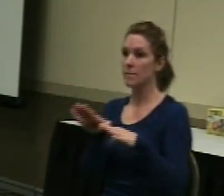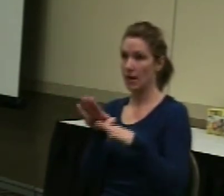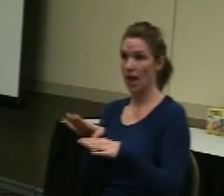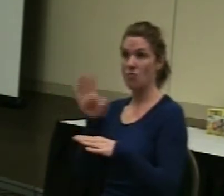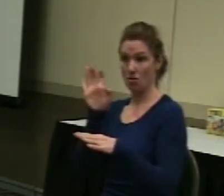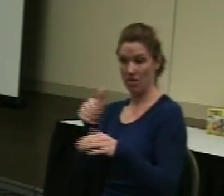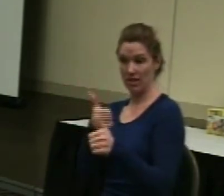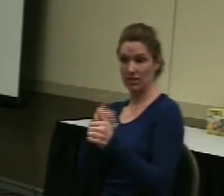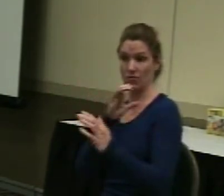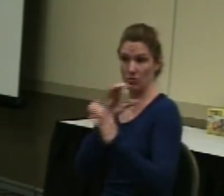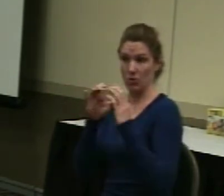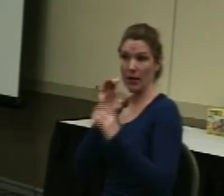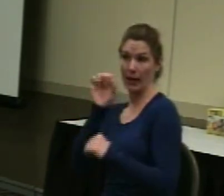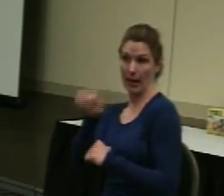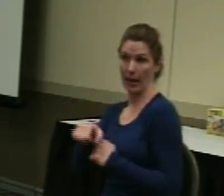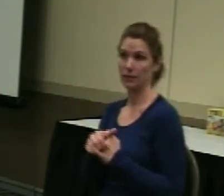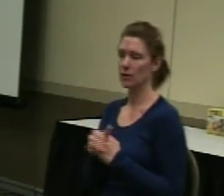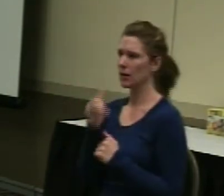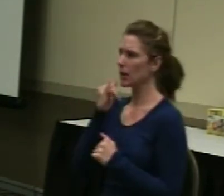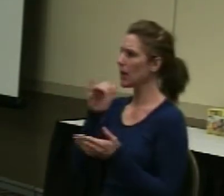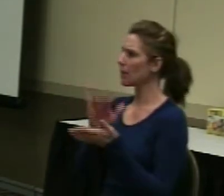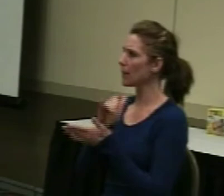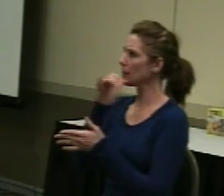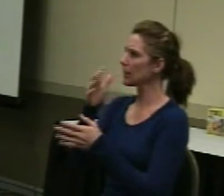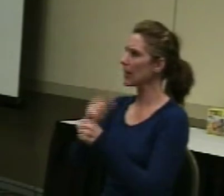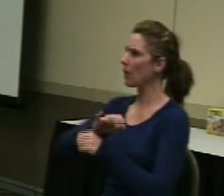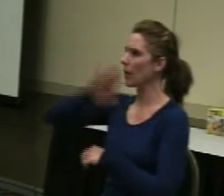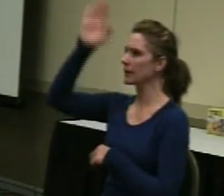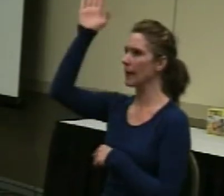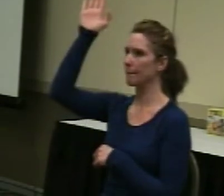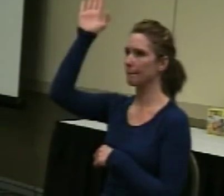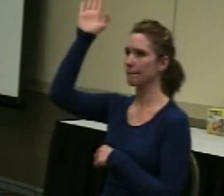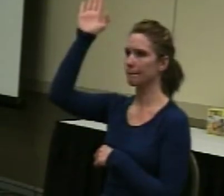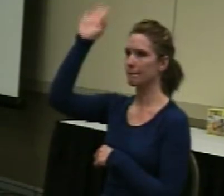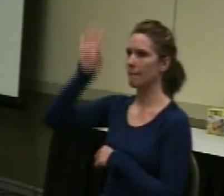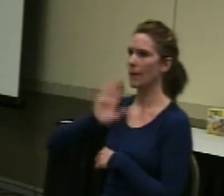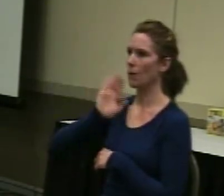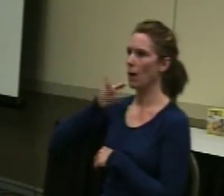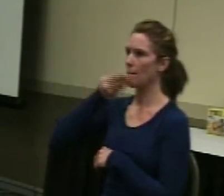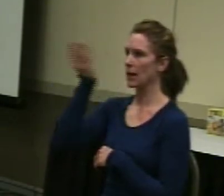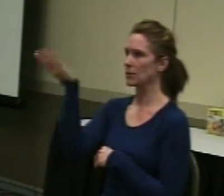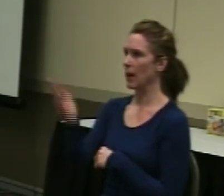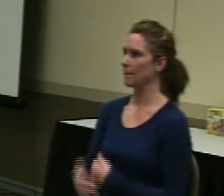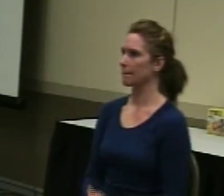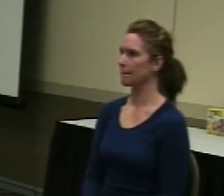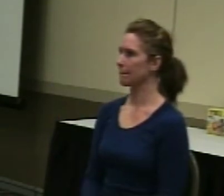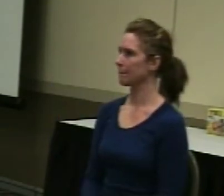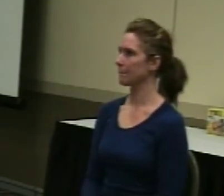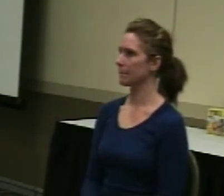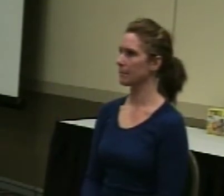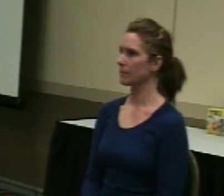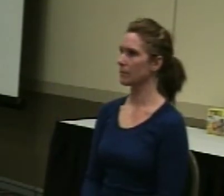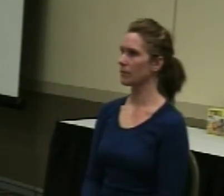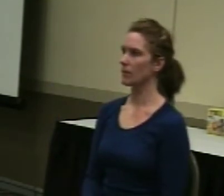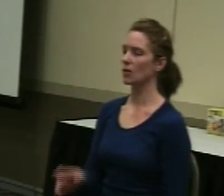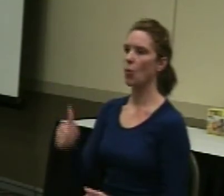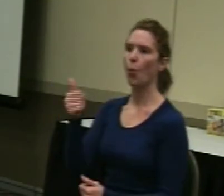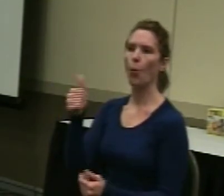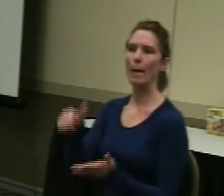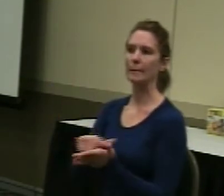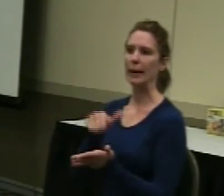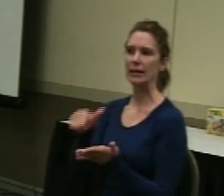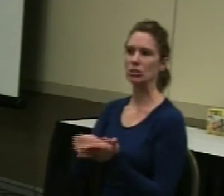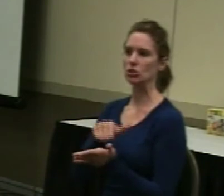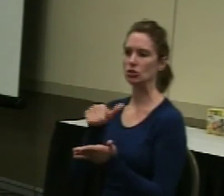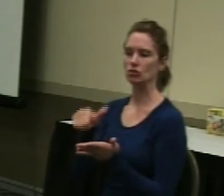communication. Anybody who did not get that, raise your hand and I will happily bring this to you. It's this one-page effort